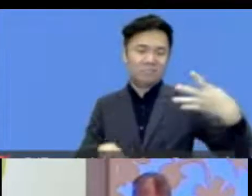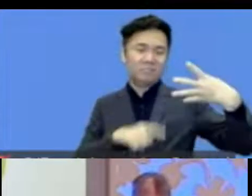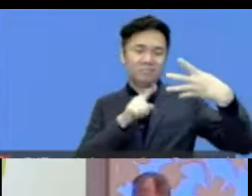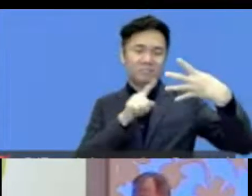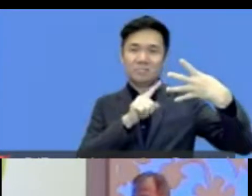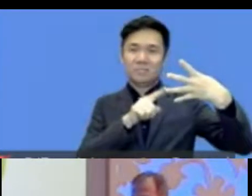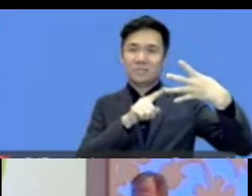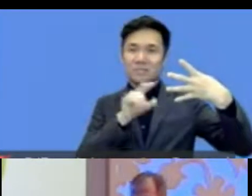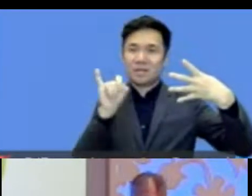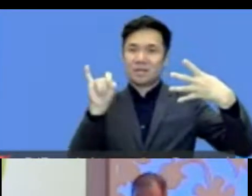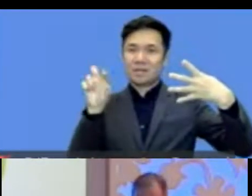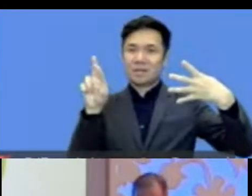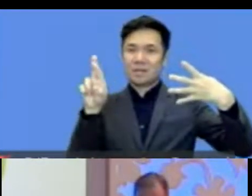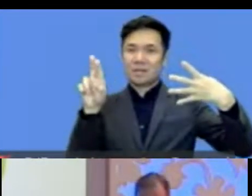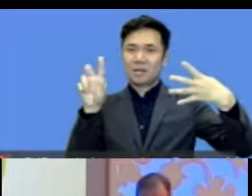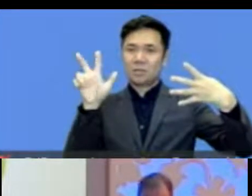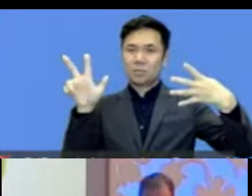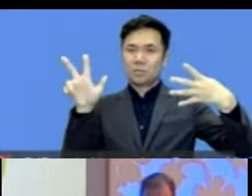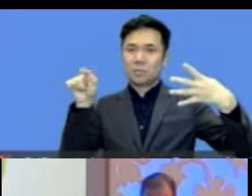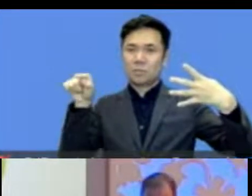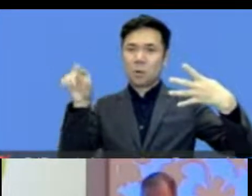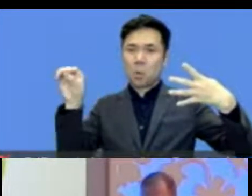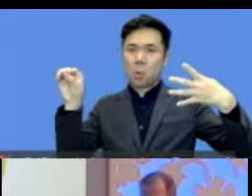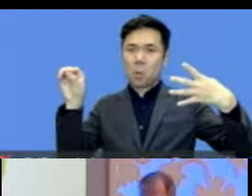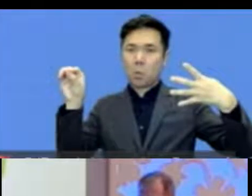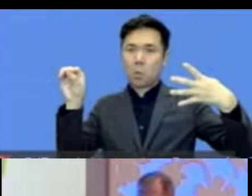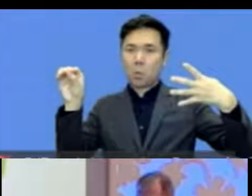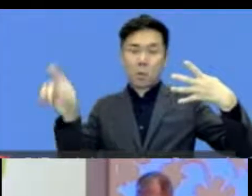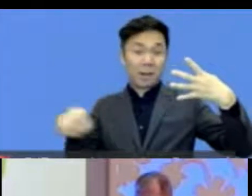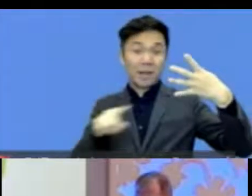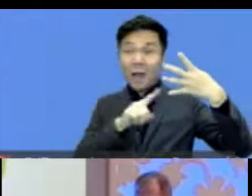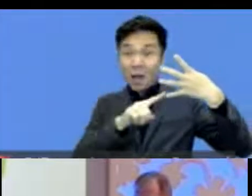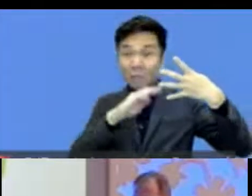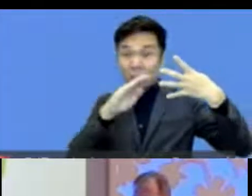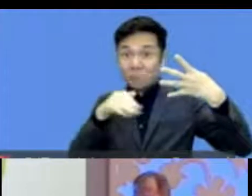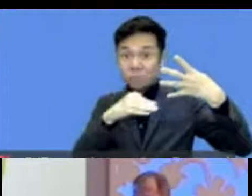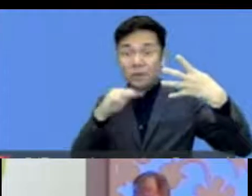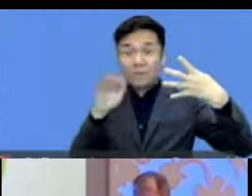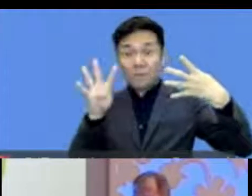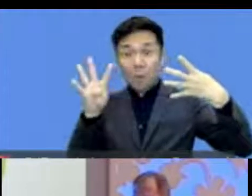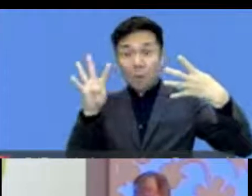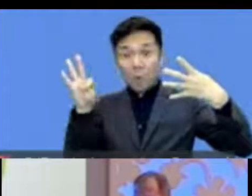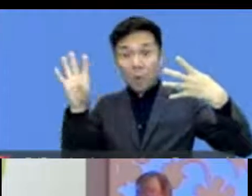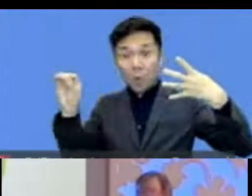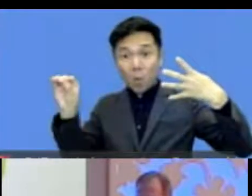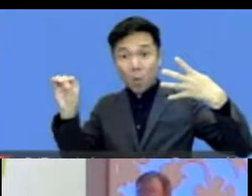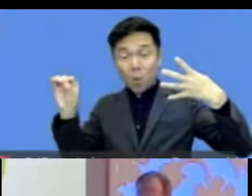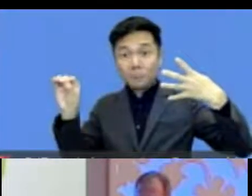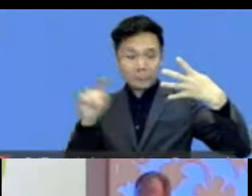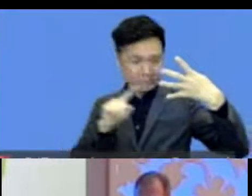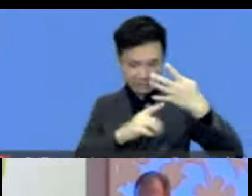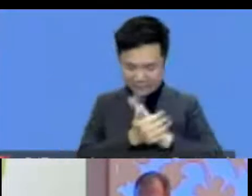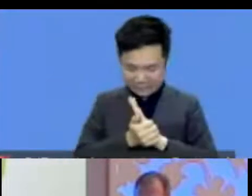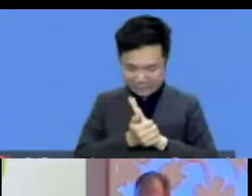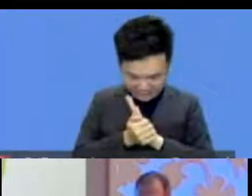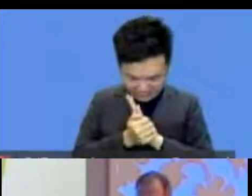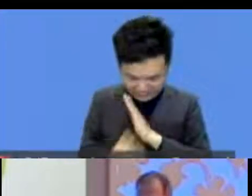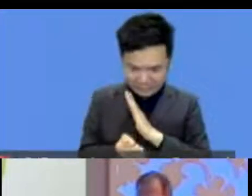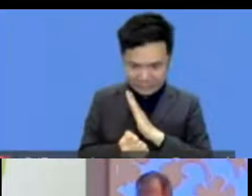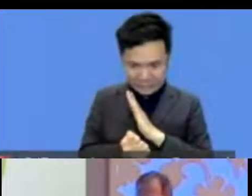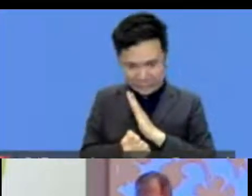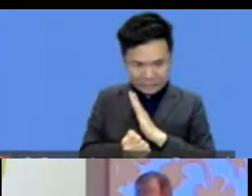revolution. And when the transition takes place, we do not have the necessary skill set to match the fourth